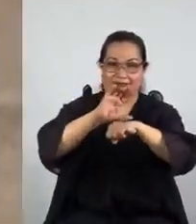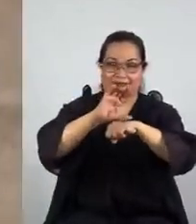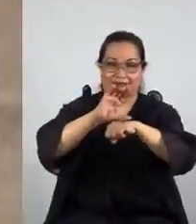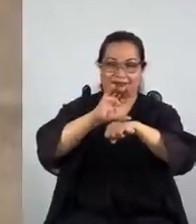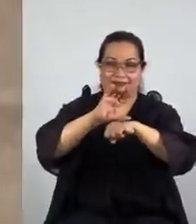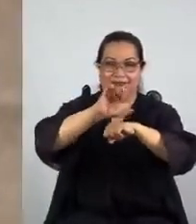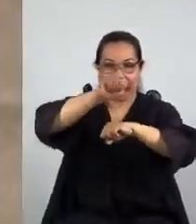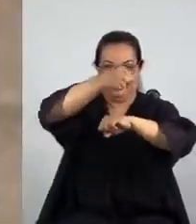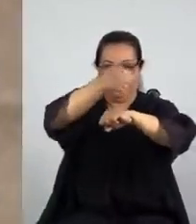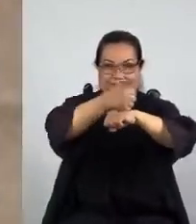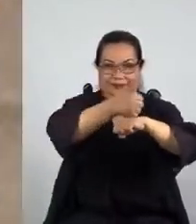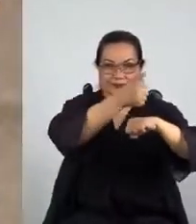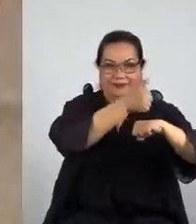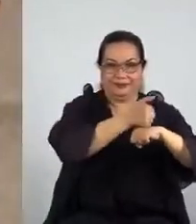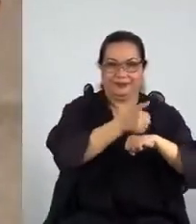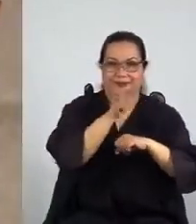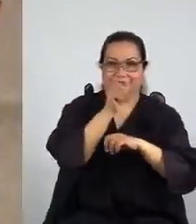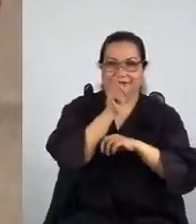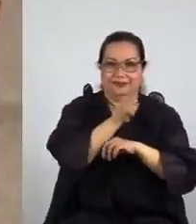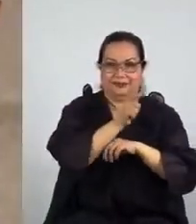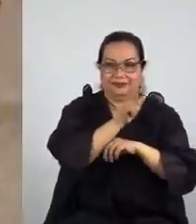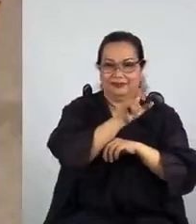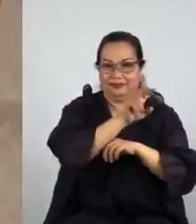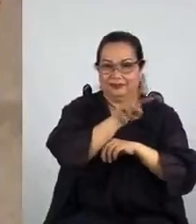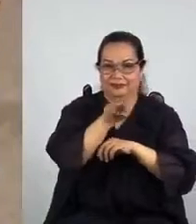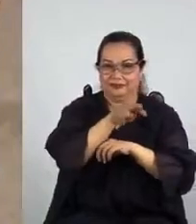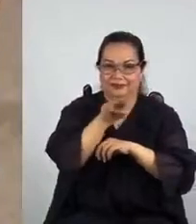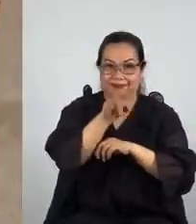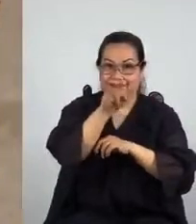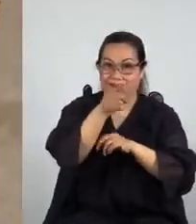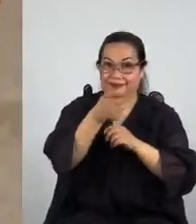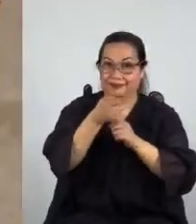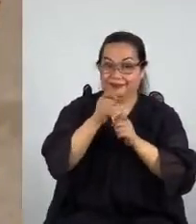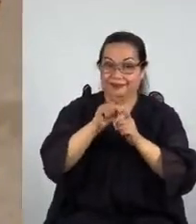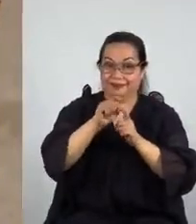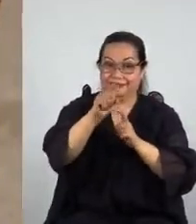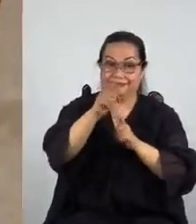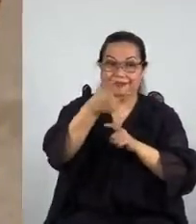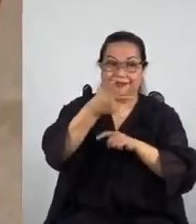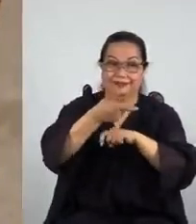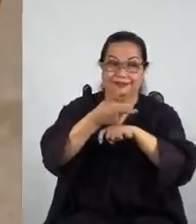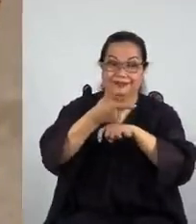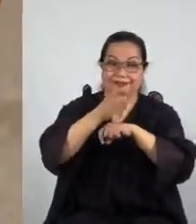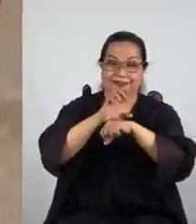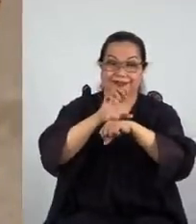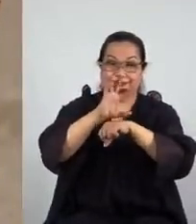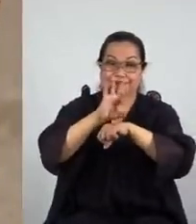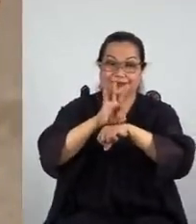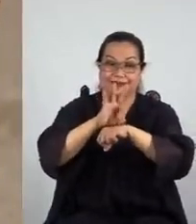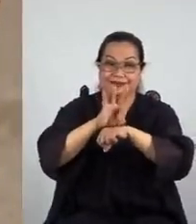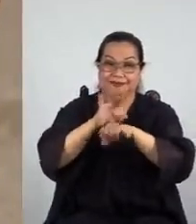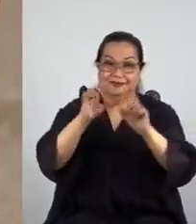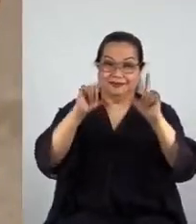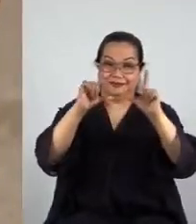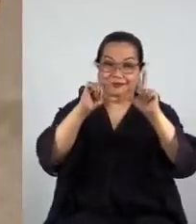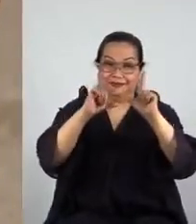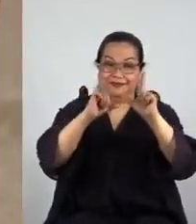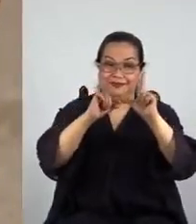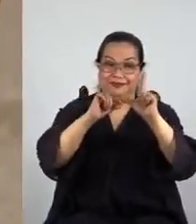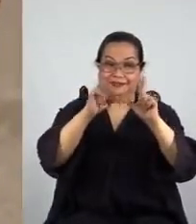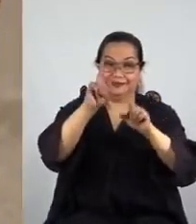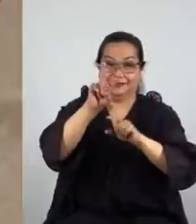ministry this coming 2022. So if you had received the text message from GCF, with a link for